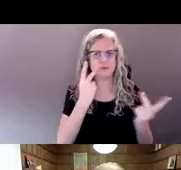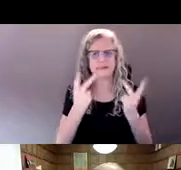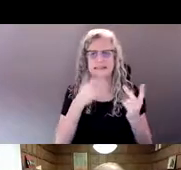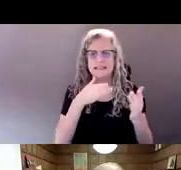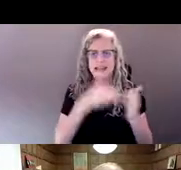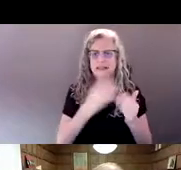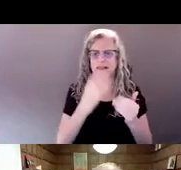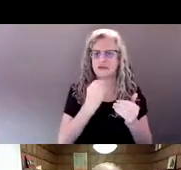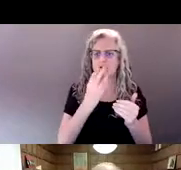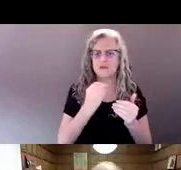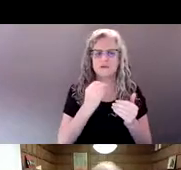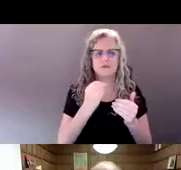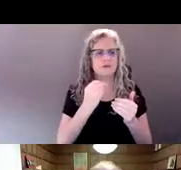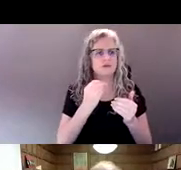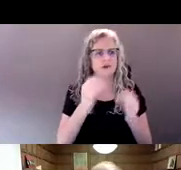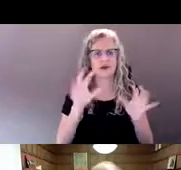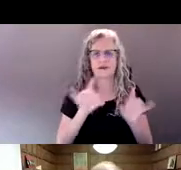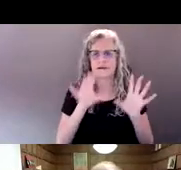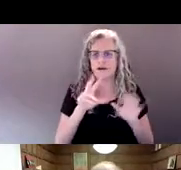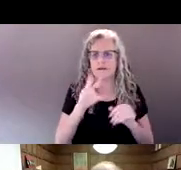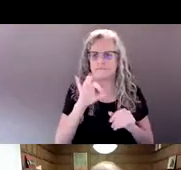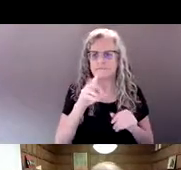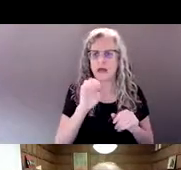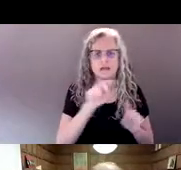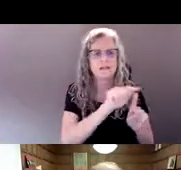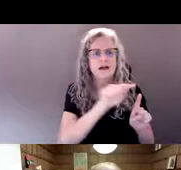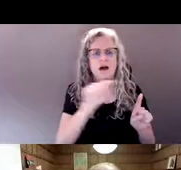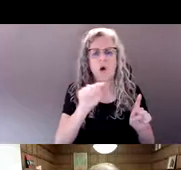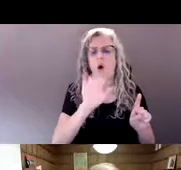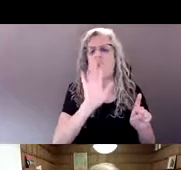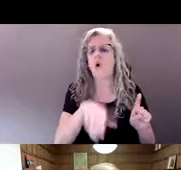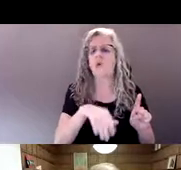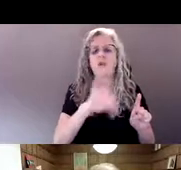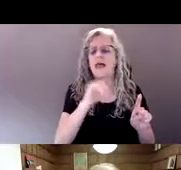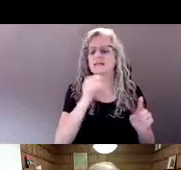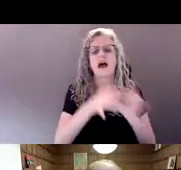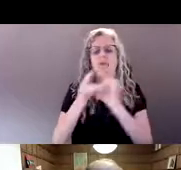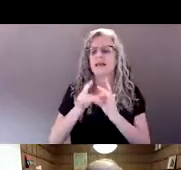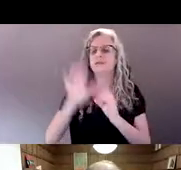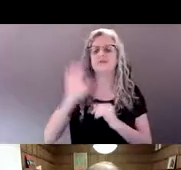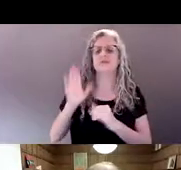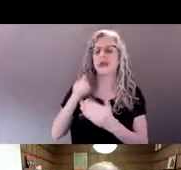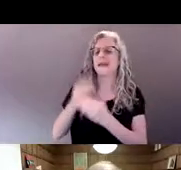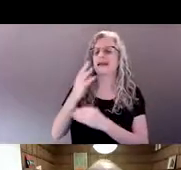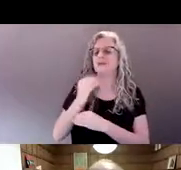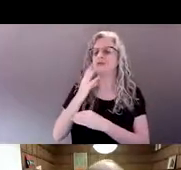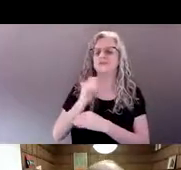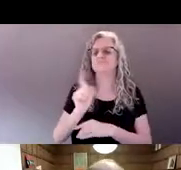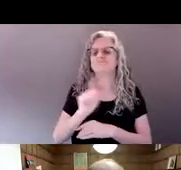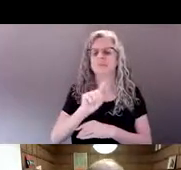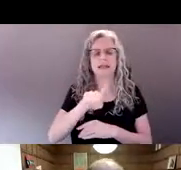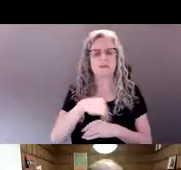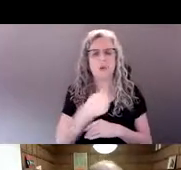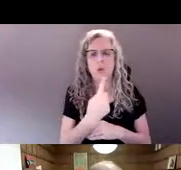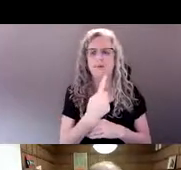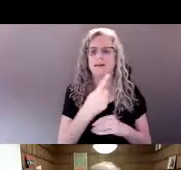sentiment in the presence as in no way due to the anti-Semitism of old, but rather due only to the actions